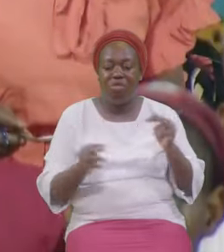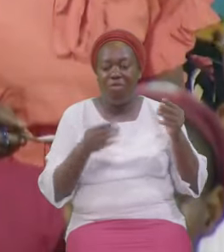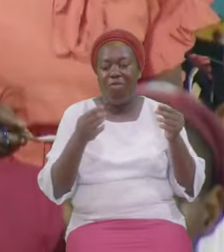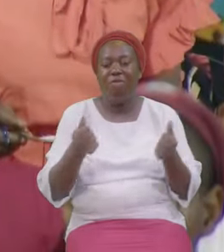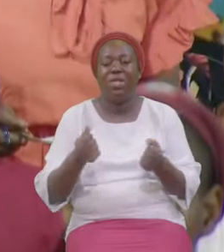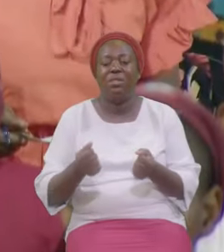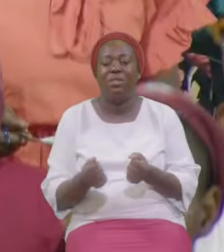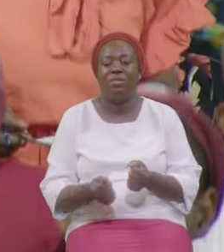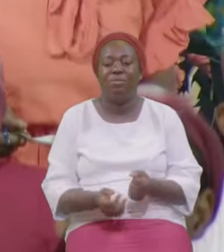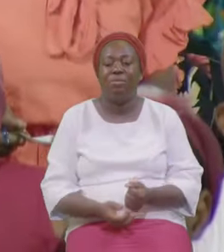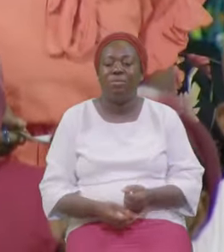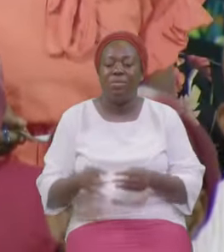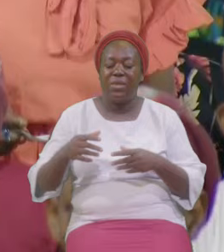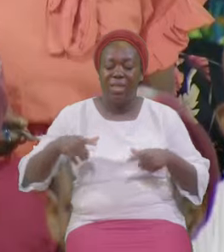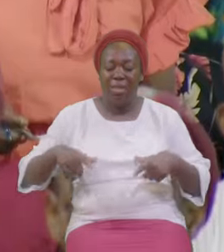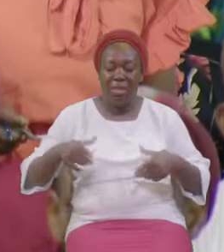Let's move fast.